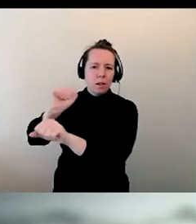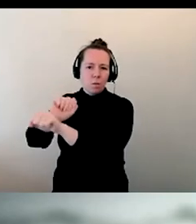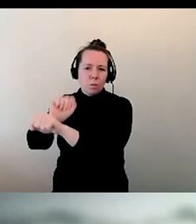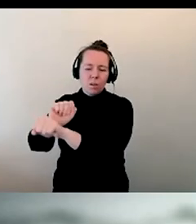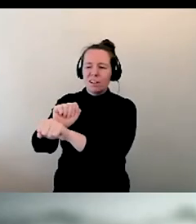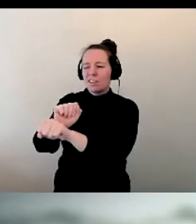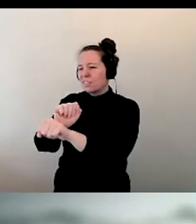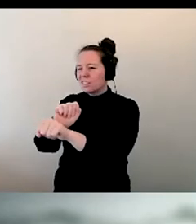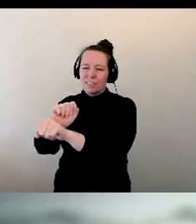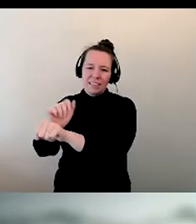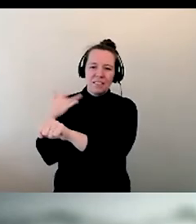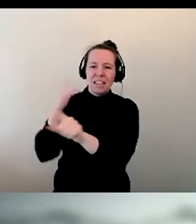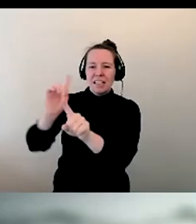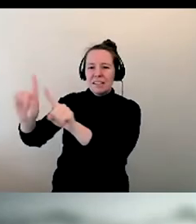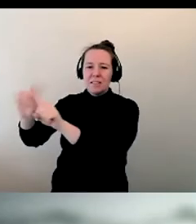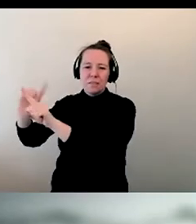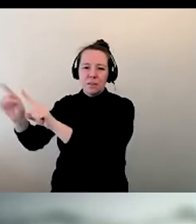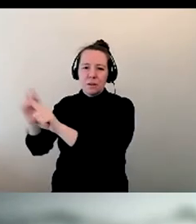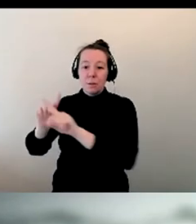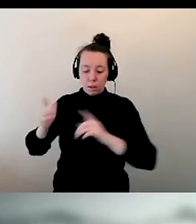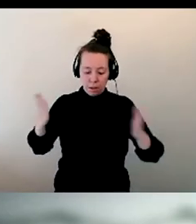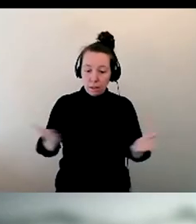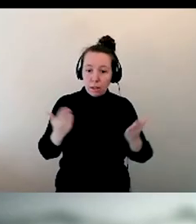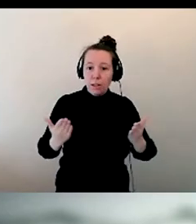and belonging and acceptance and